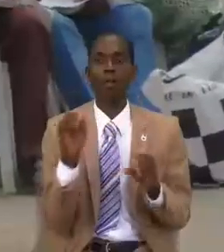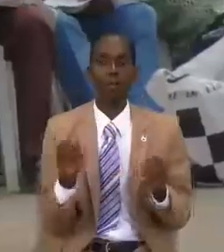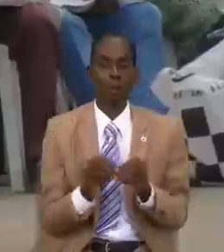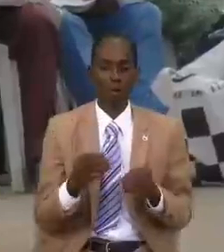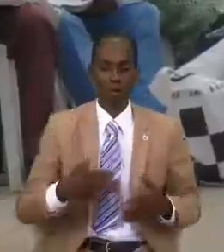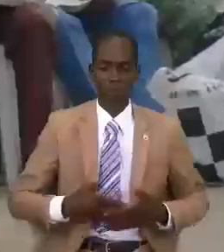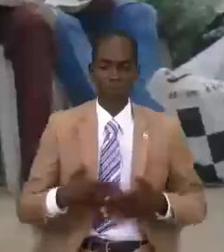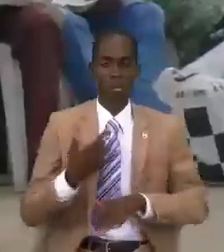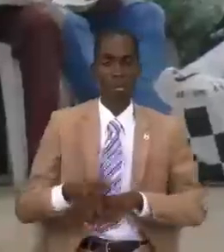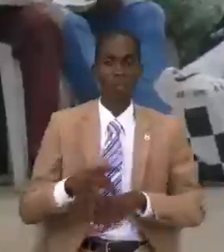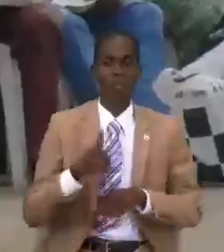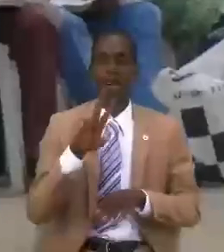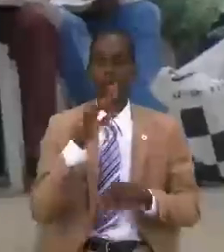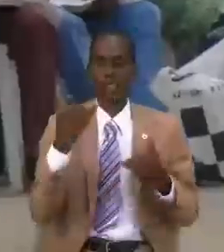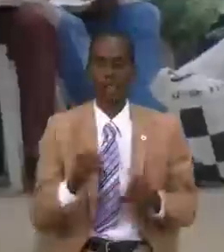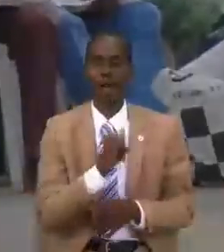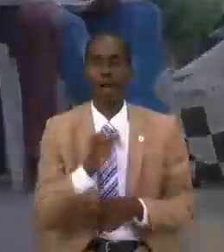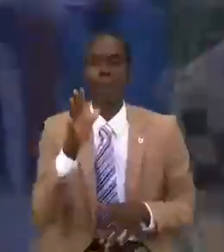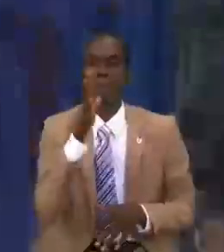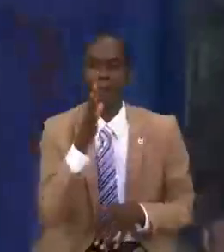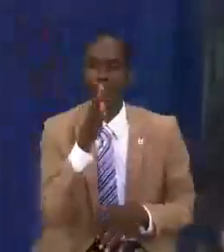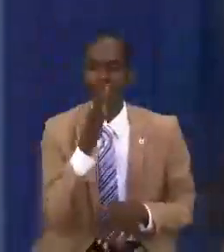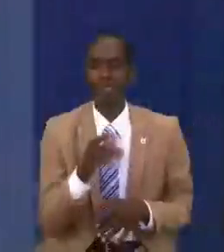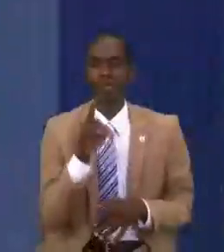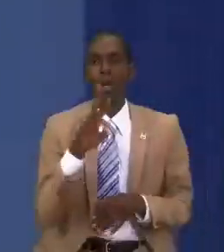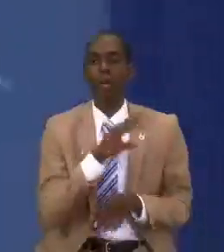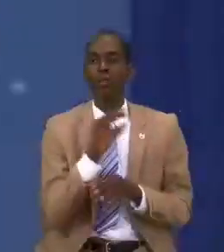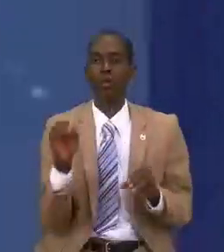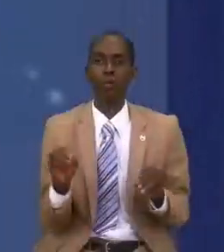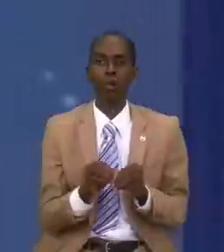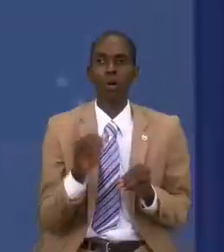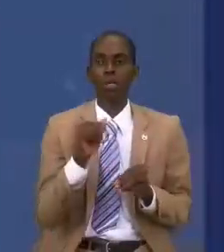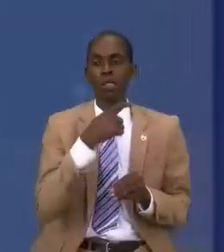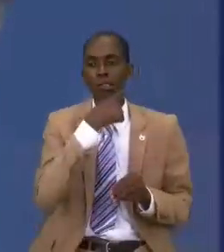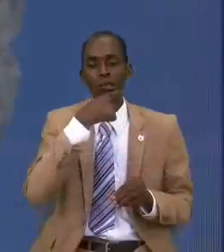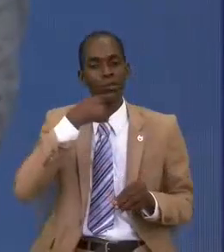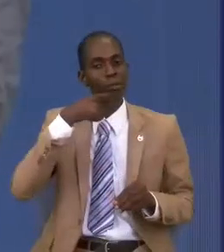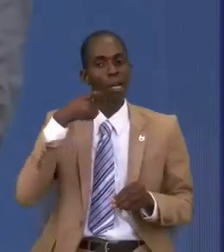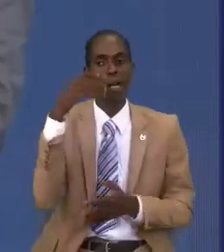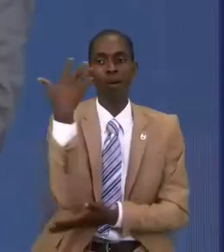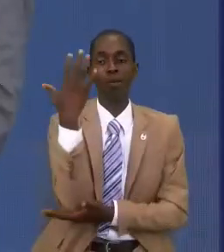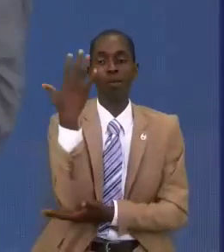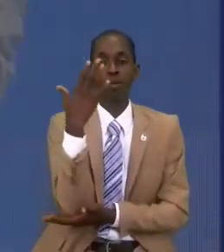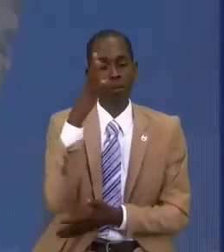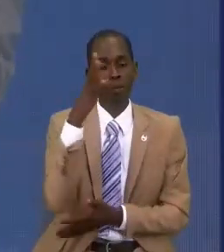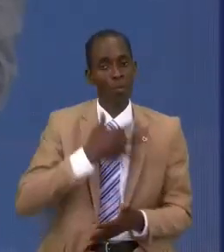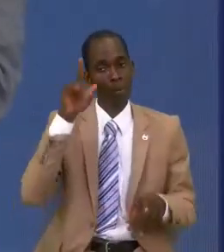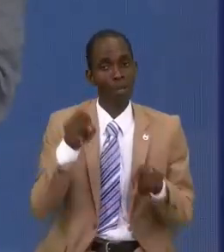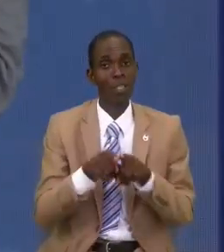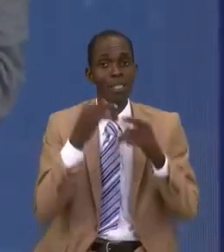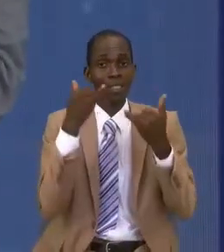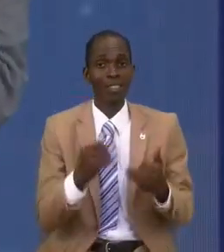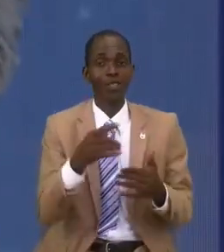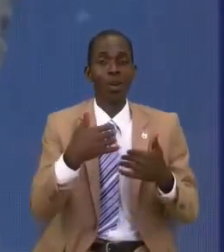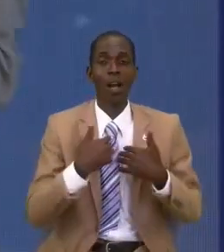You are not a dry wood, my brother. Now you have everything it takes, and your own